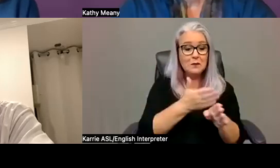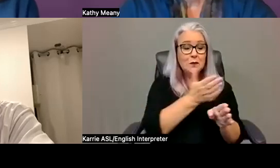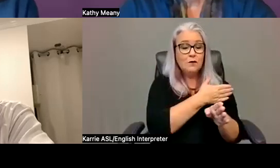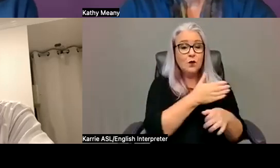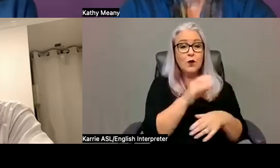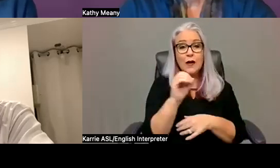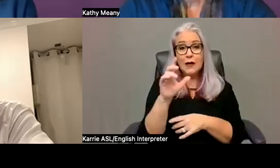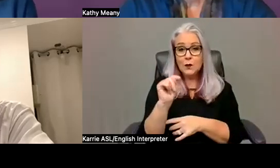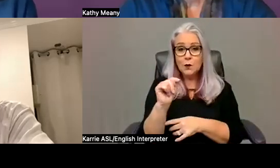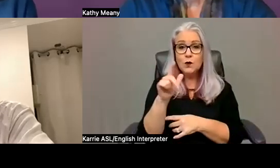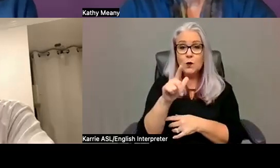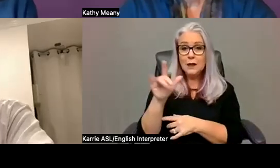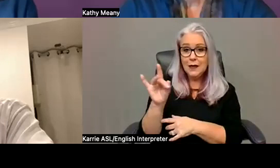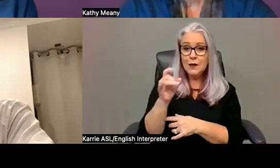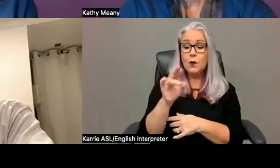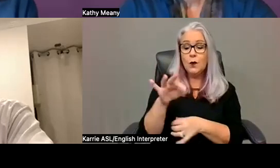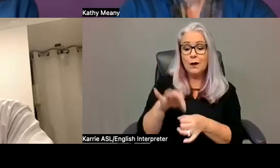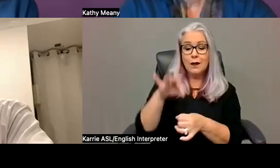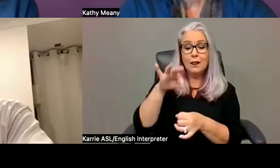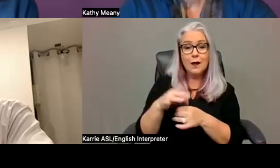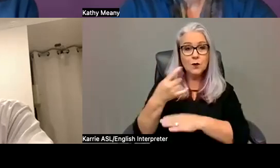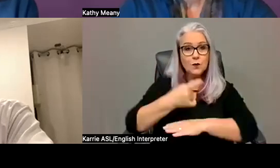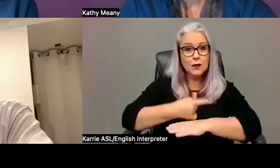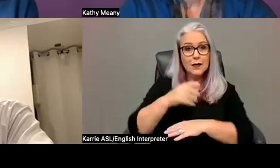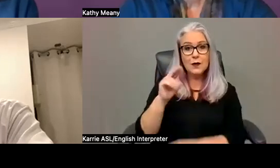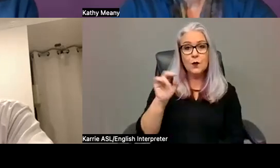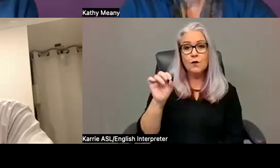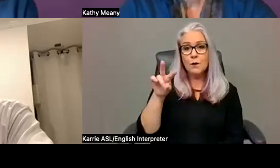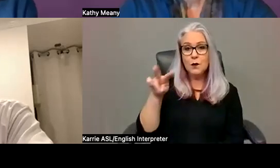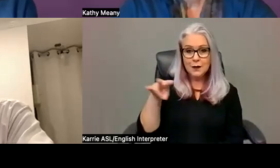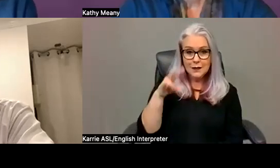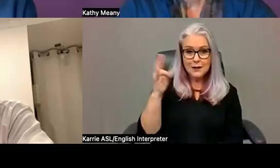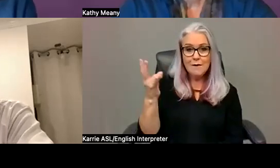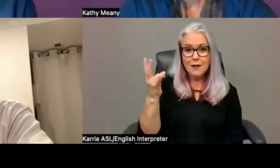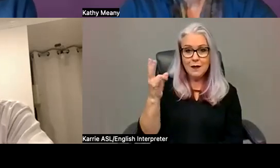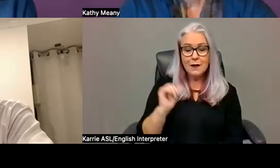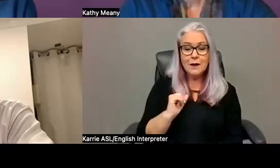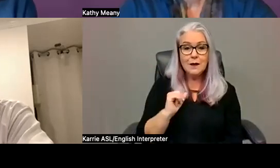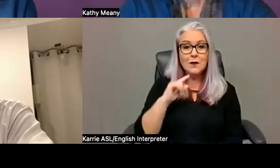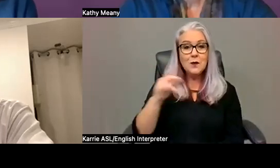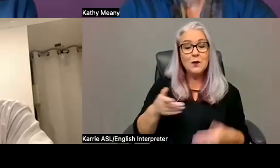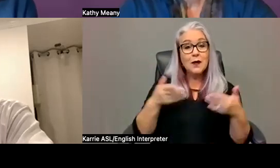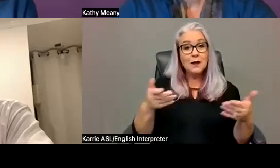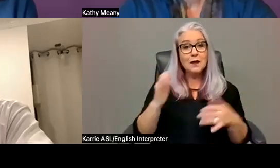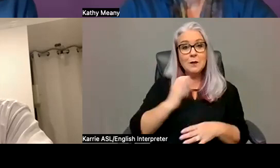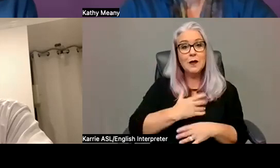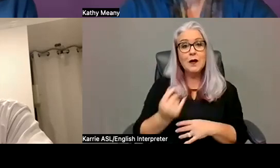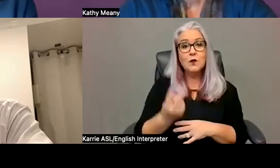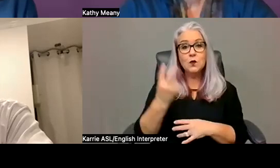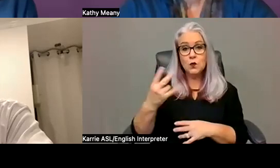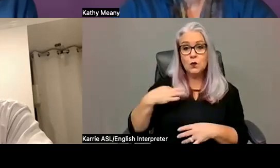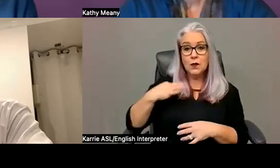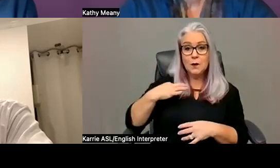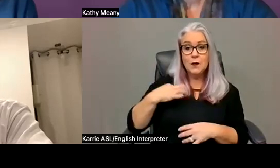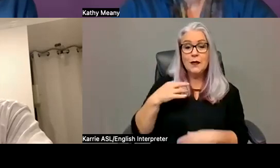28th or on Election Day, November 7th. I welcome our two candidates, Incumbent Mayor Mike